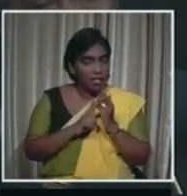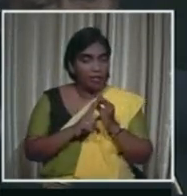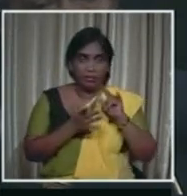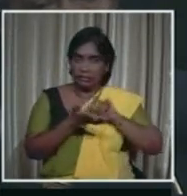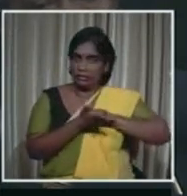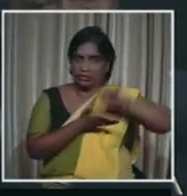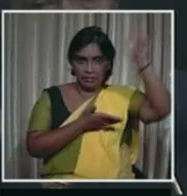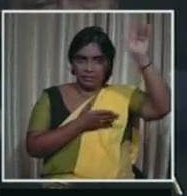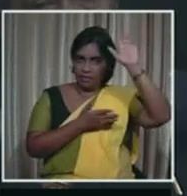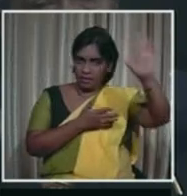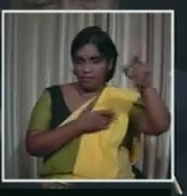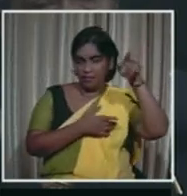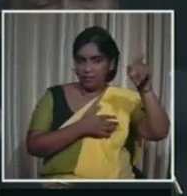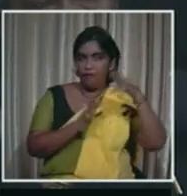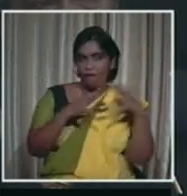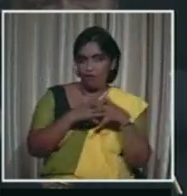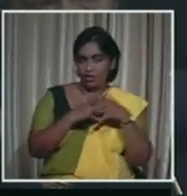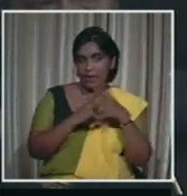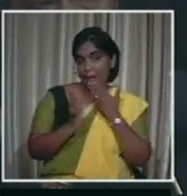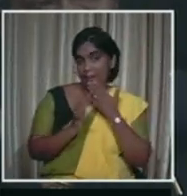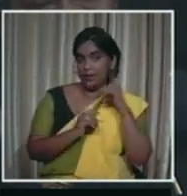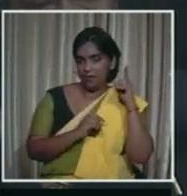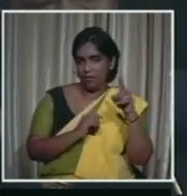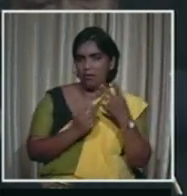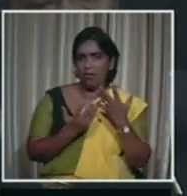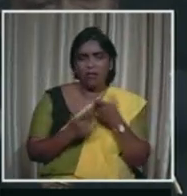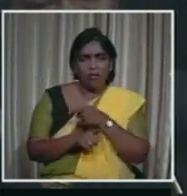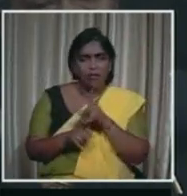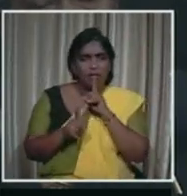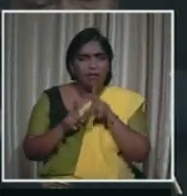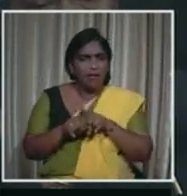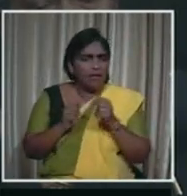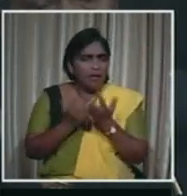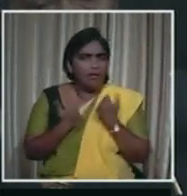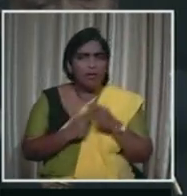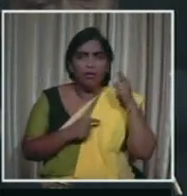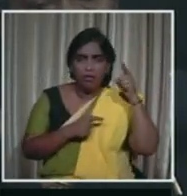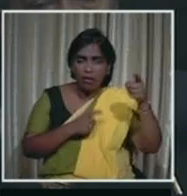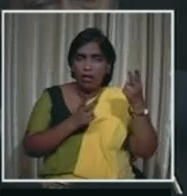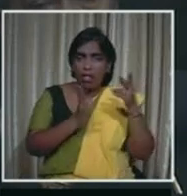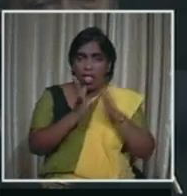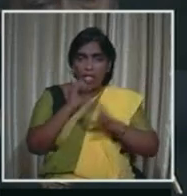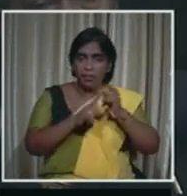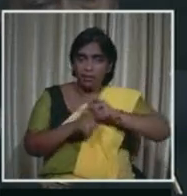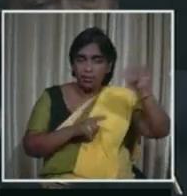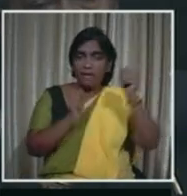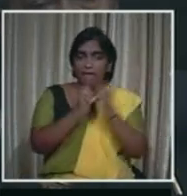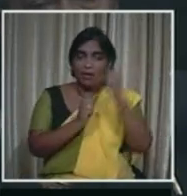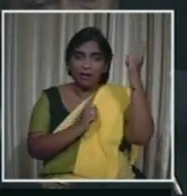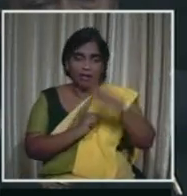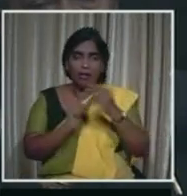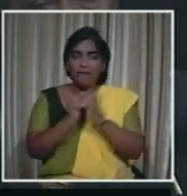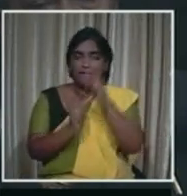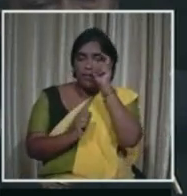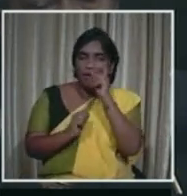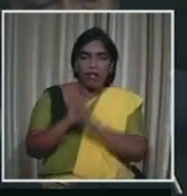is it necessary to appoint a minister to overlook the duties of the person who is not